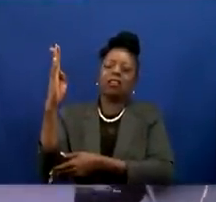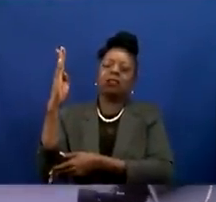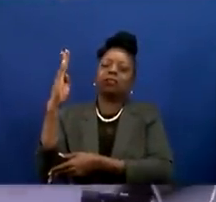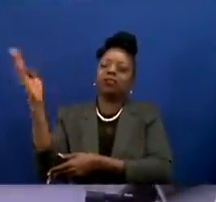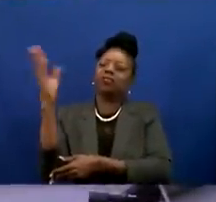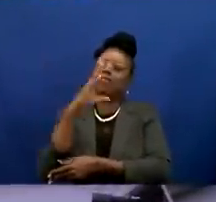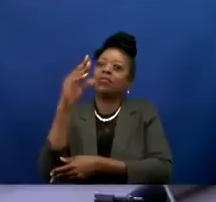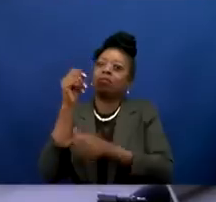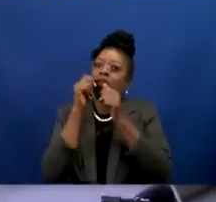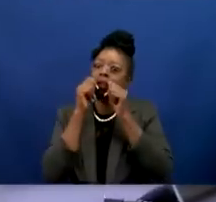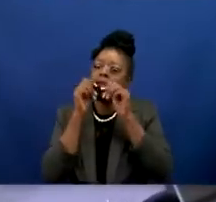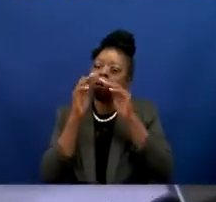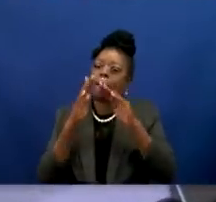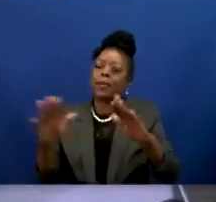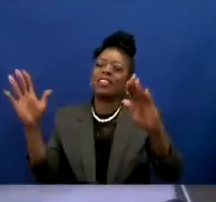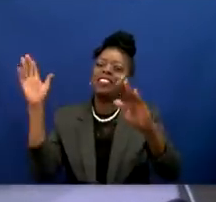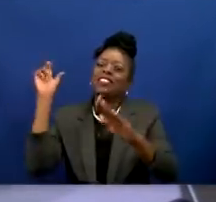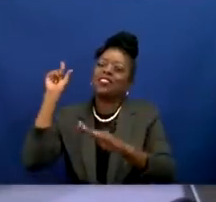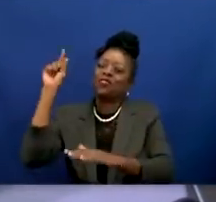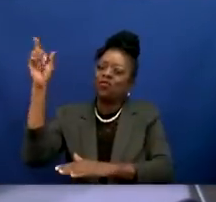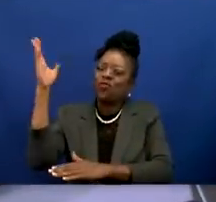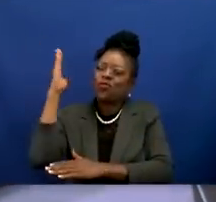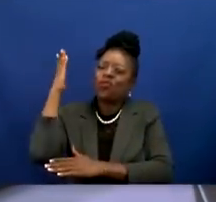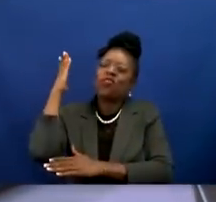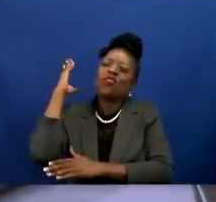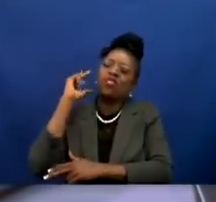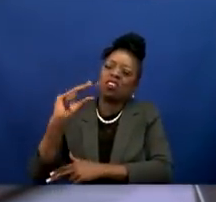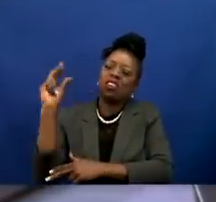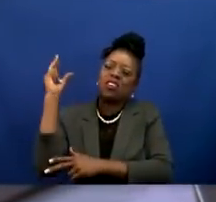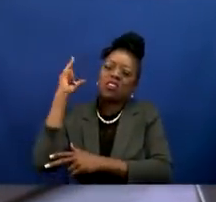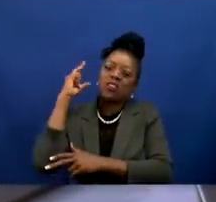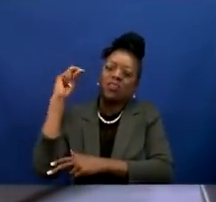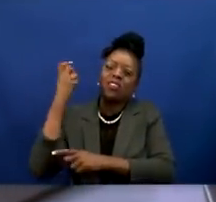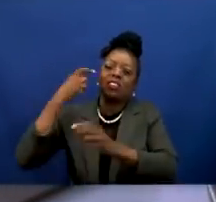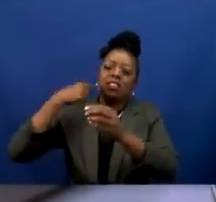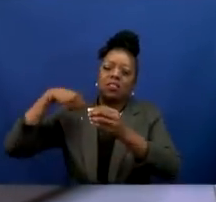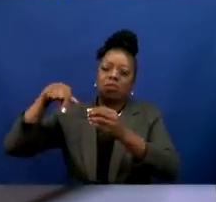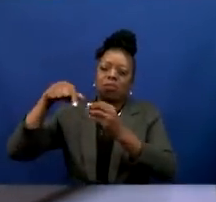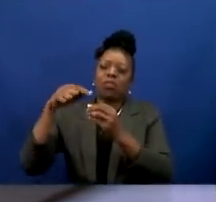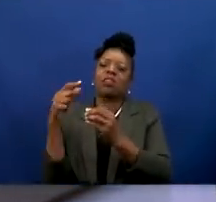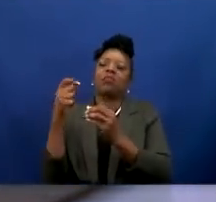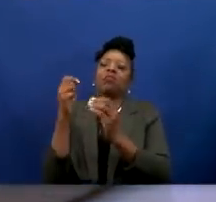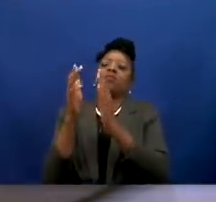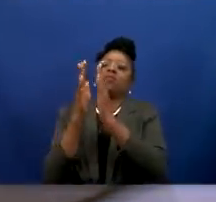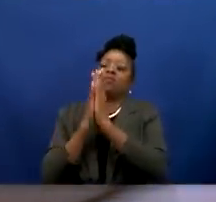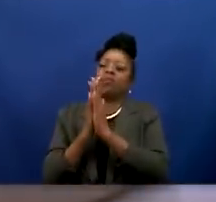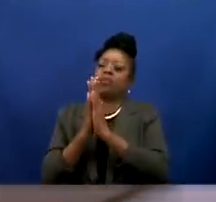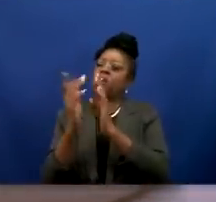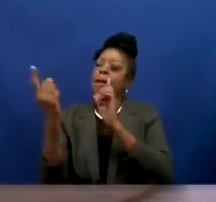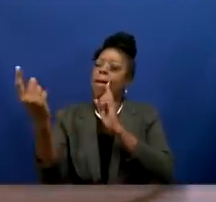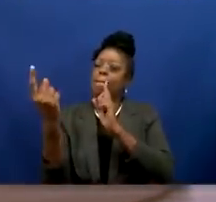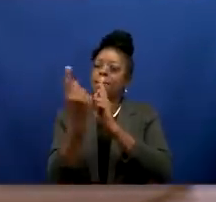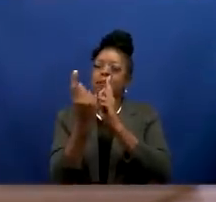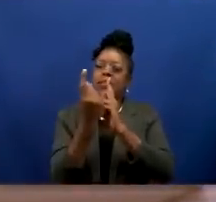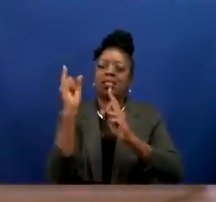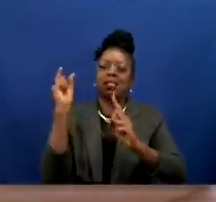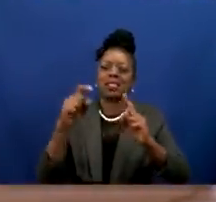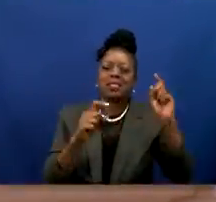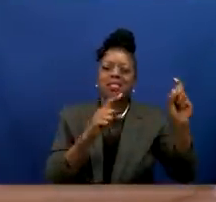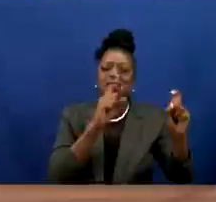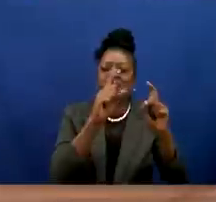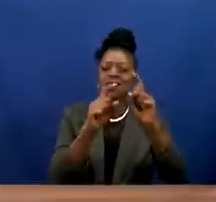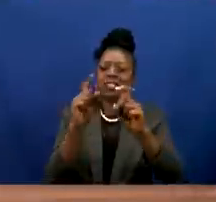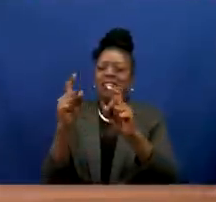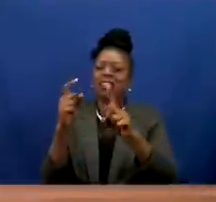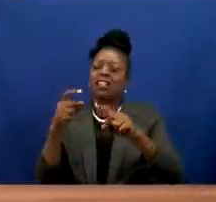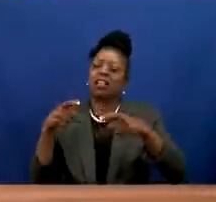And we bless you for hearing us when we pray. Meet your people at the points of their need, will you please? Make this